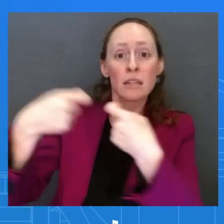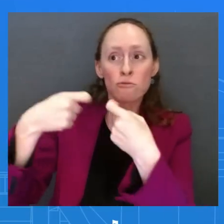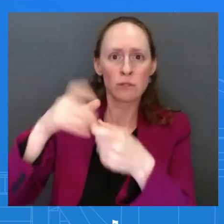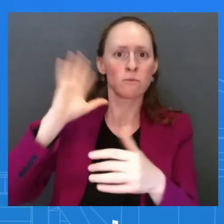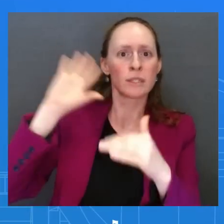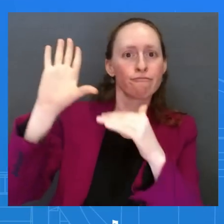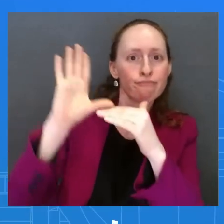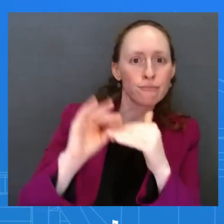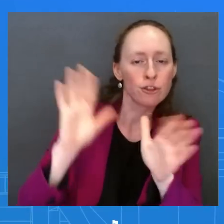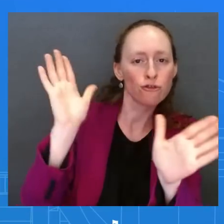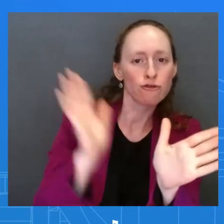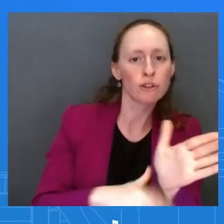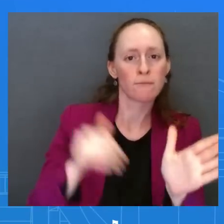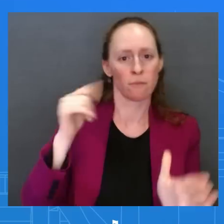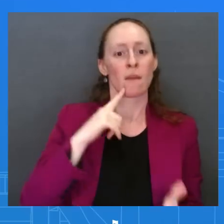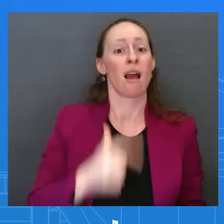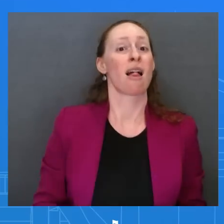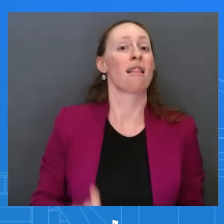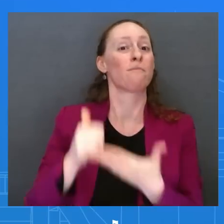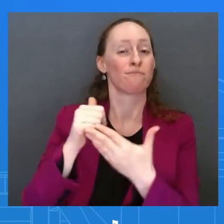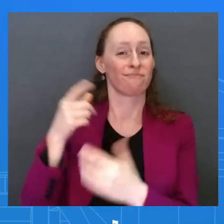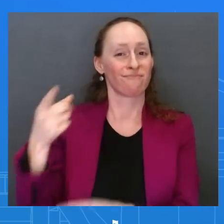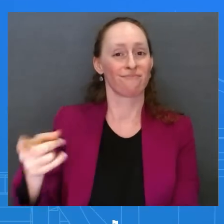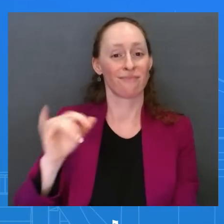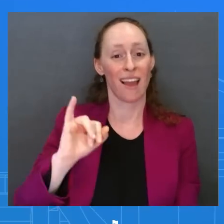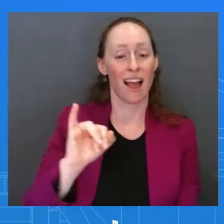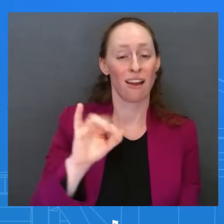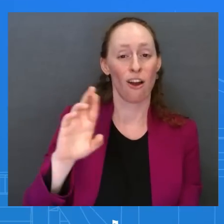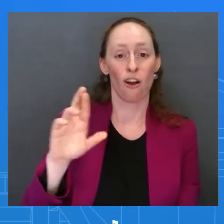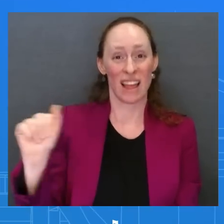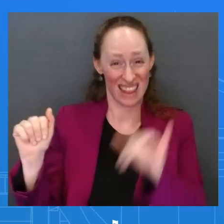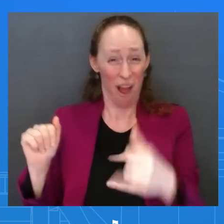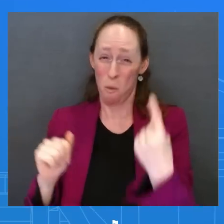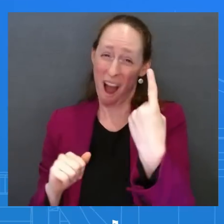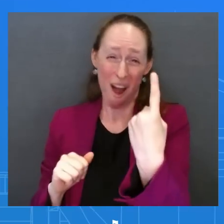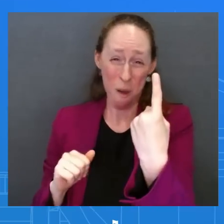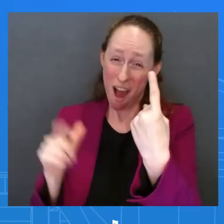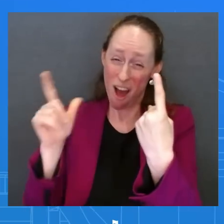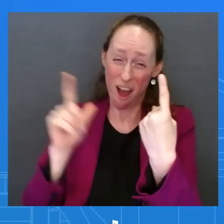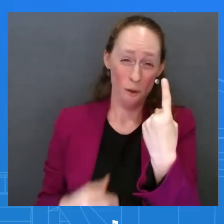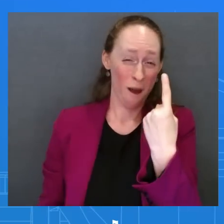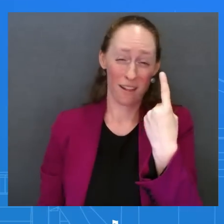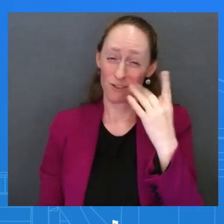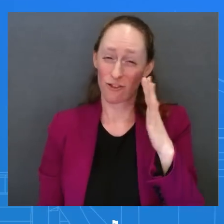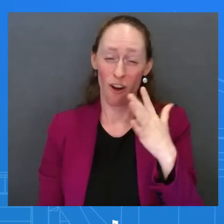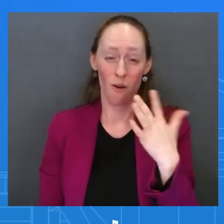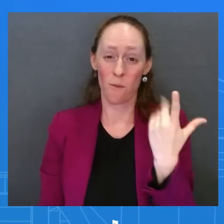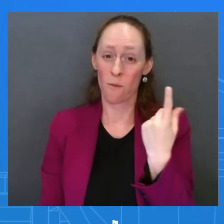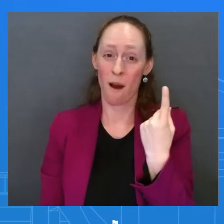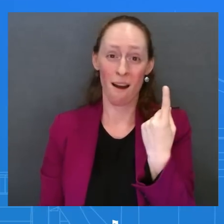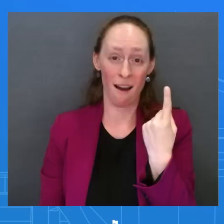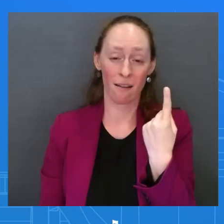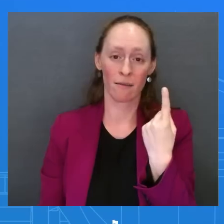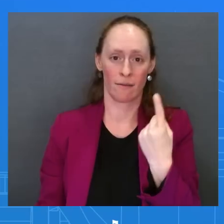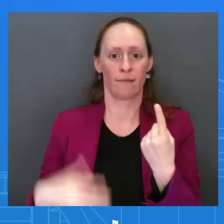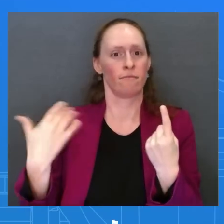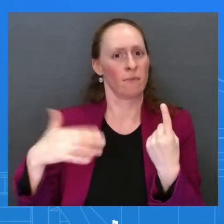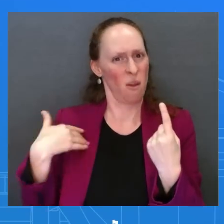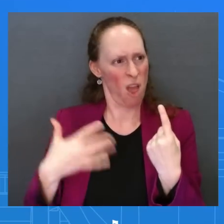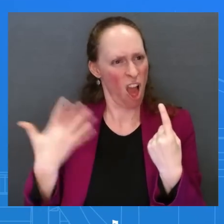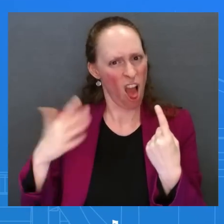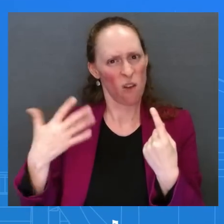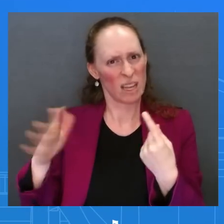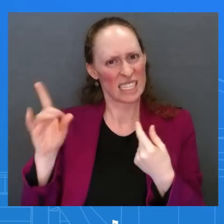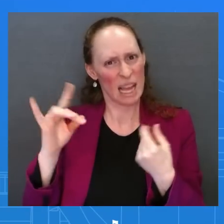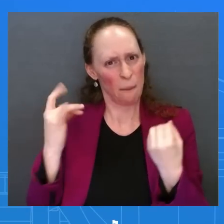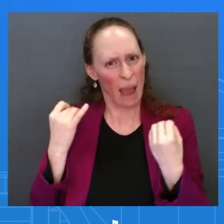historic piece of legislation that is now into law. So there are so many things that we have done that is, we believe, that the American people need to